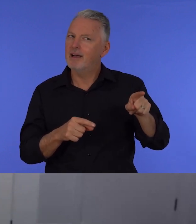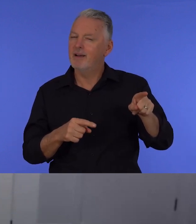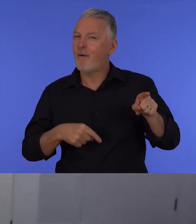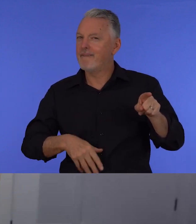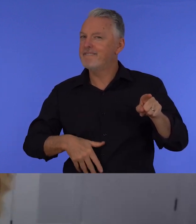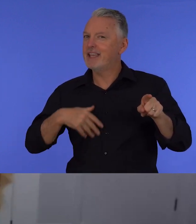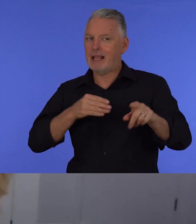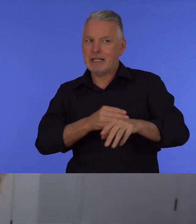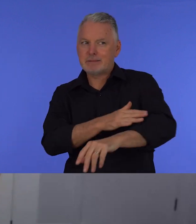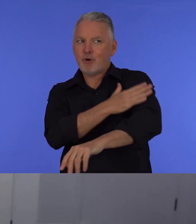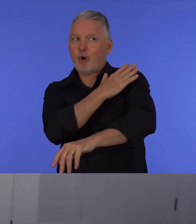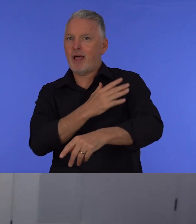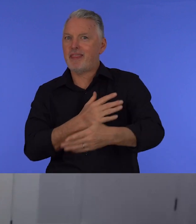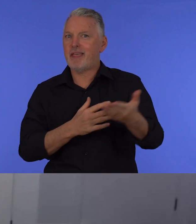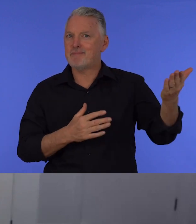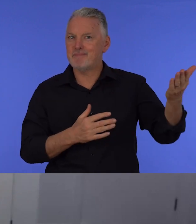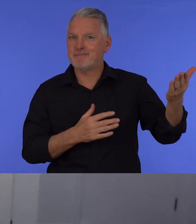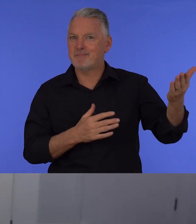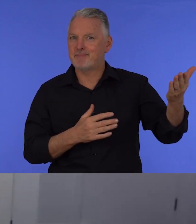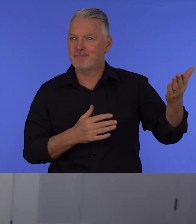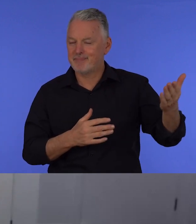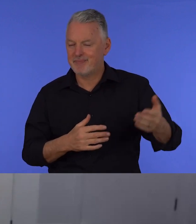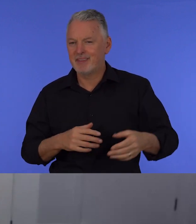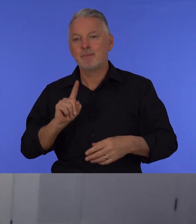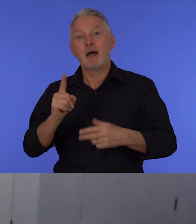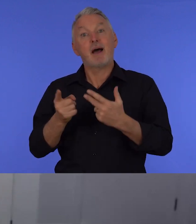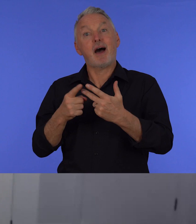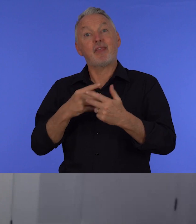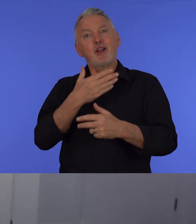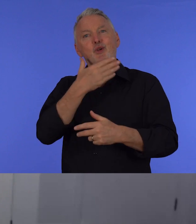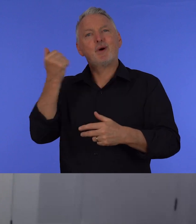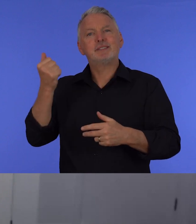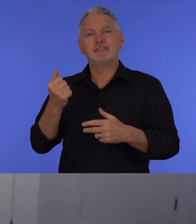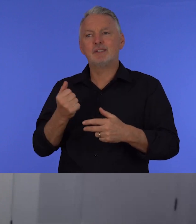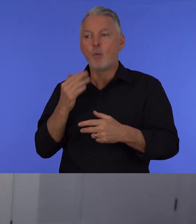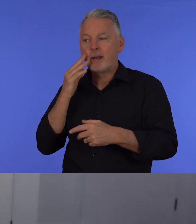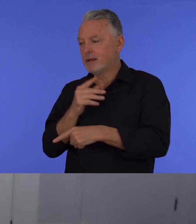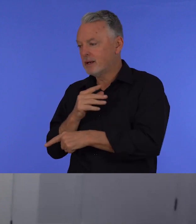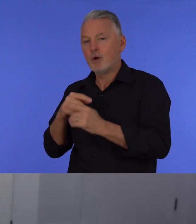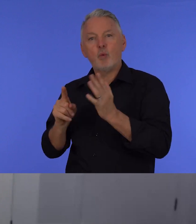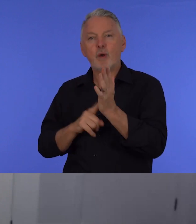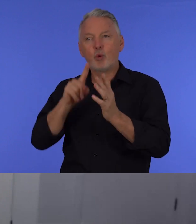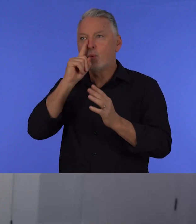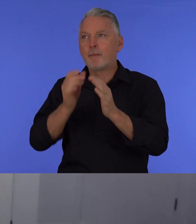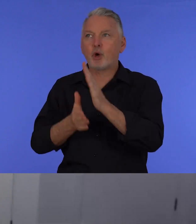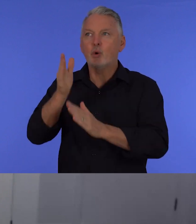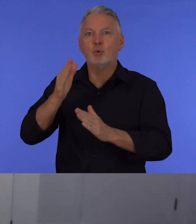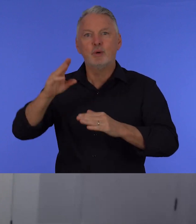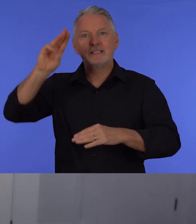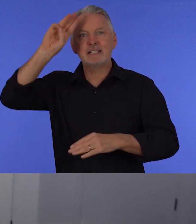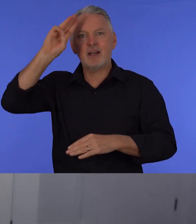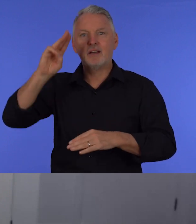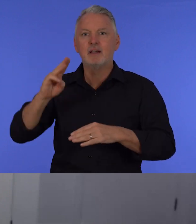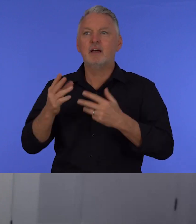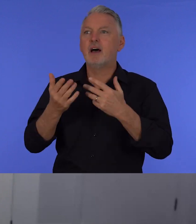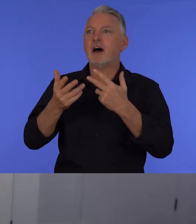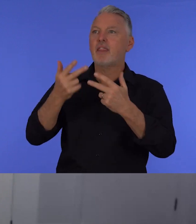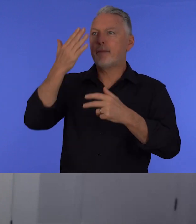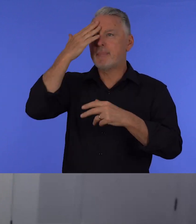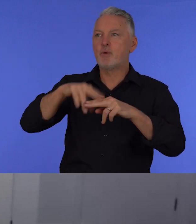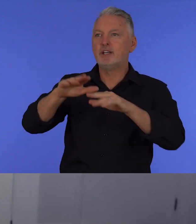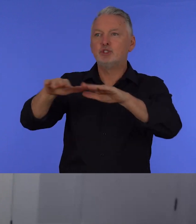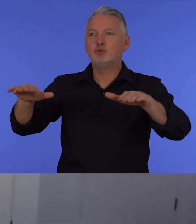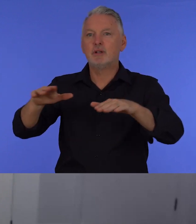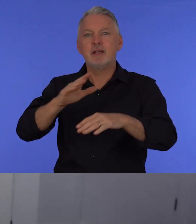about Scouts. But I also really liked how, when he wasn't there, that people missed him. And there is safety in community as